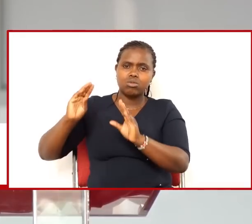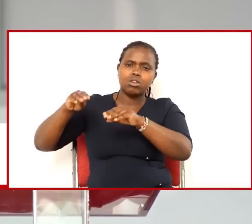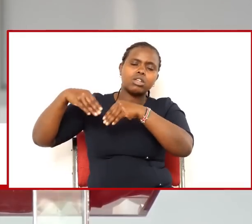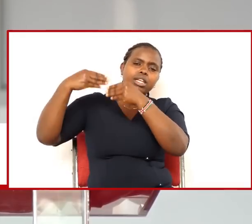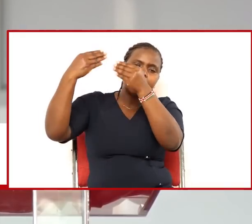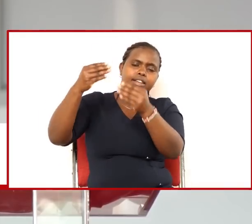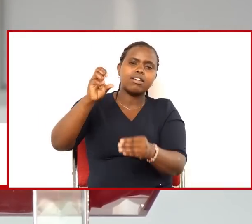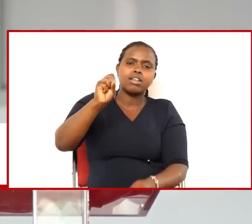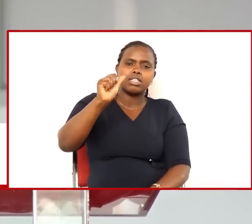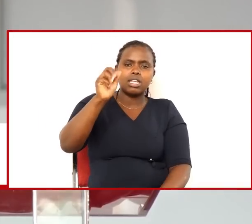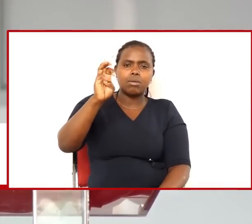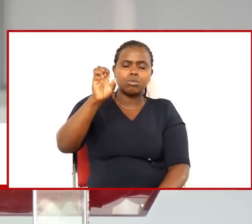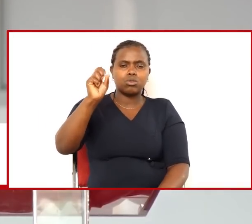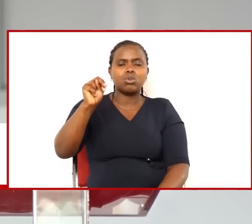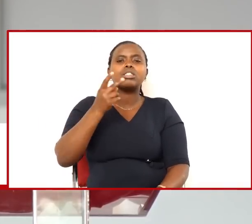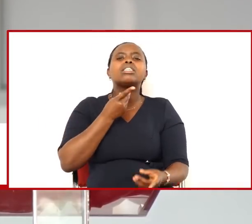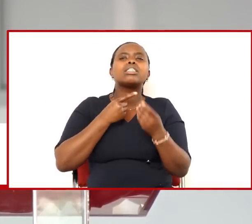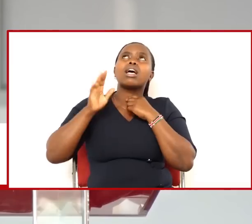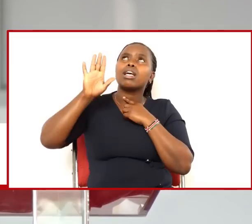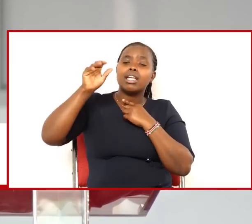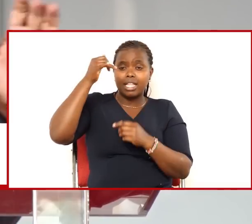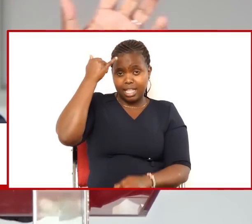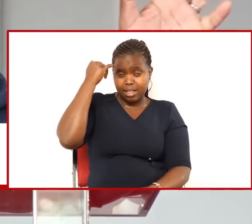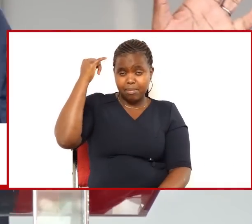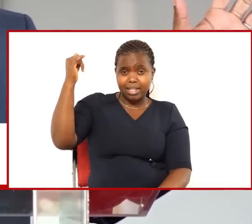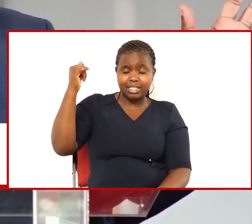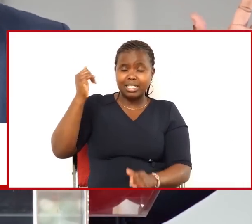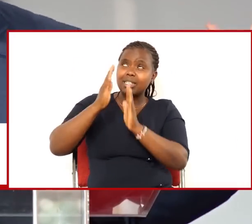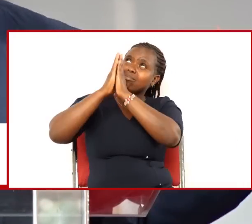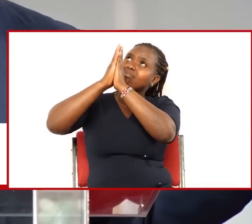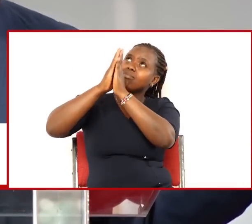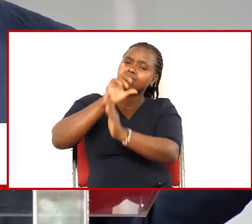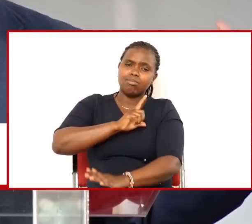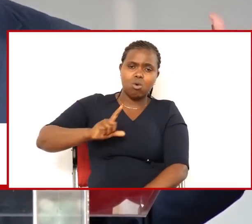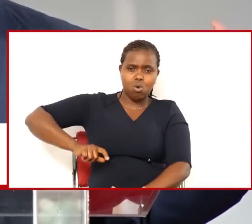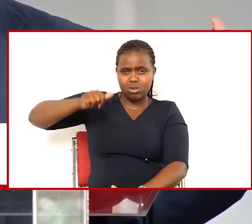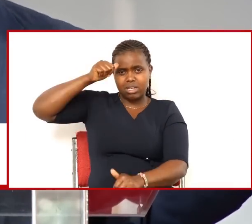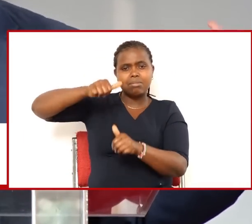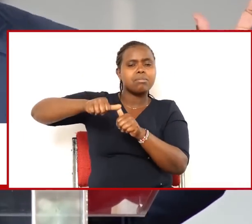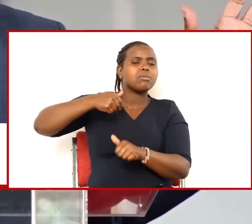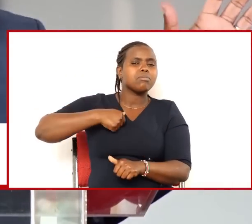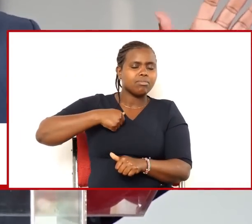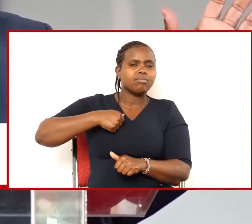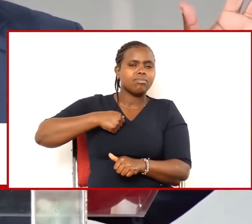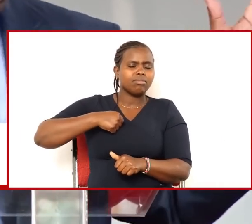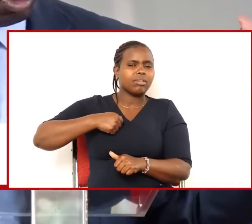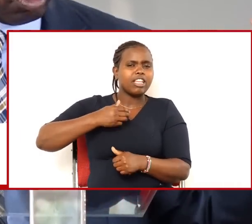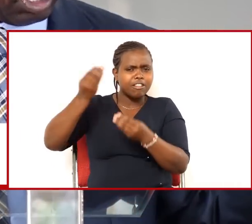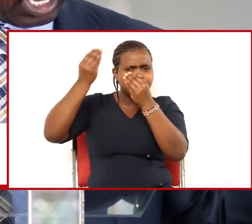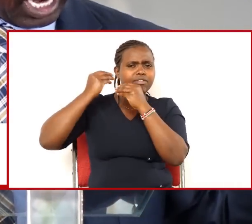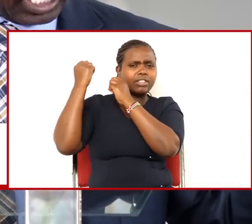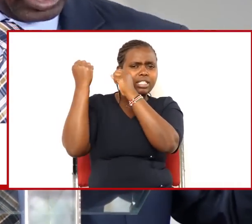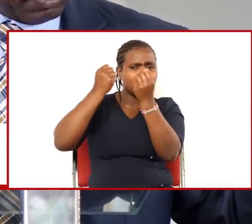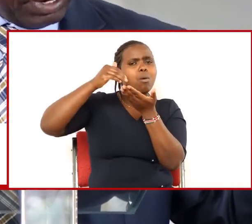granted Samson his desire. Imagine he prayed, Lord, remember me. Please strengthen me just once